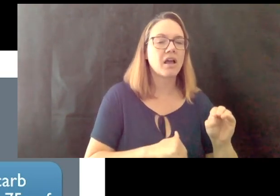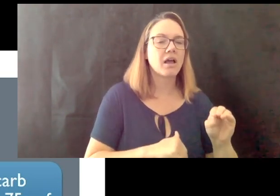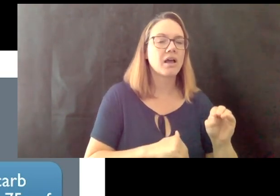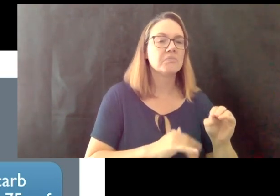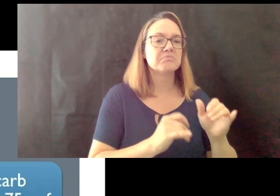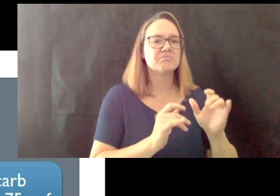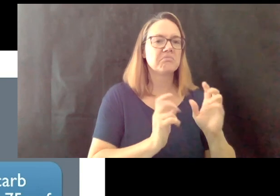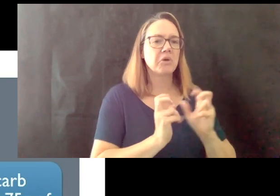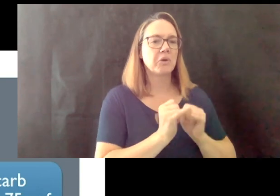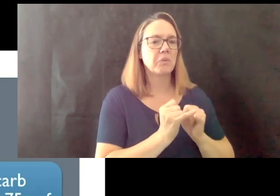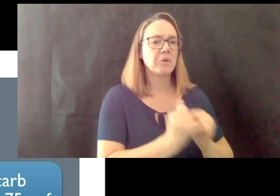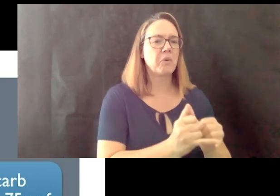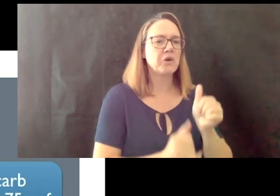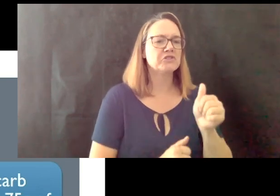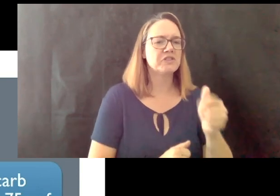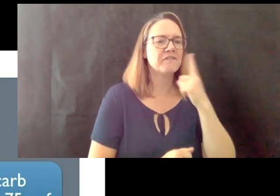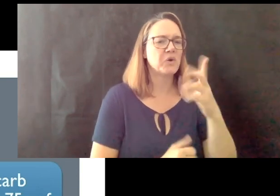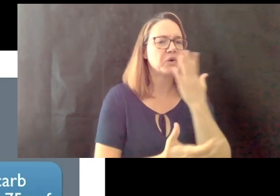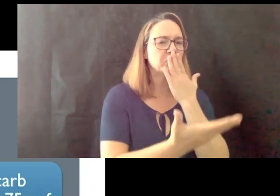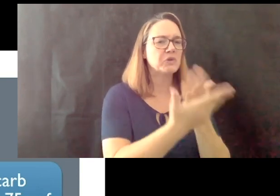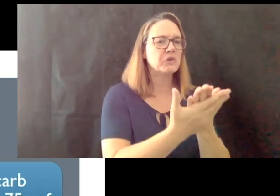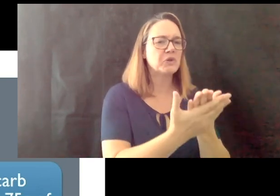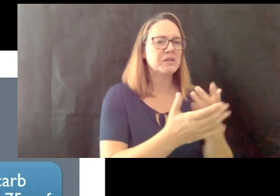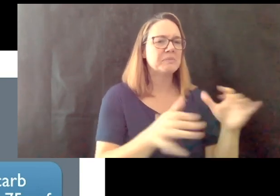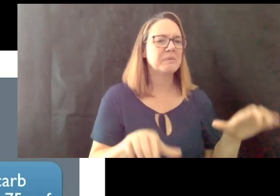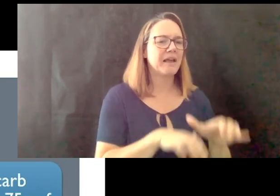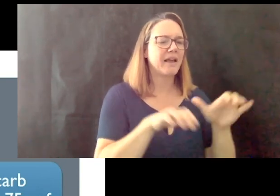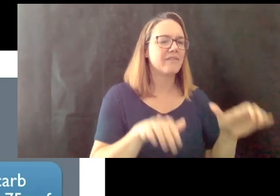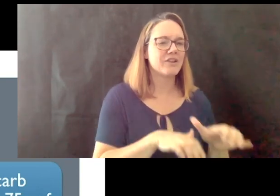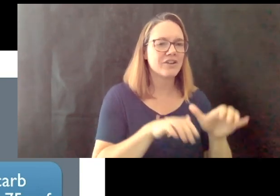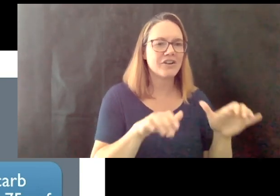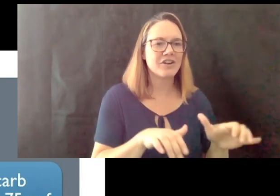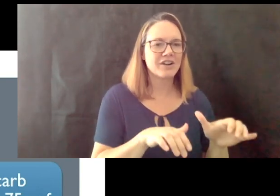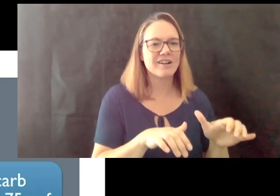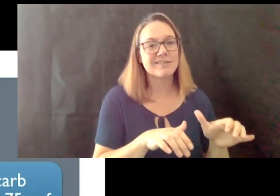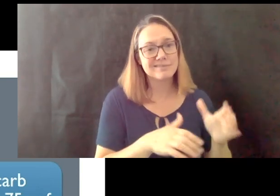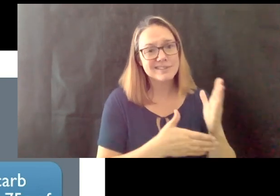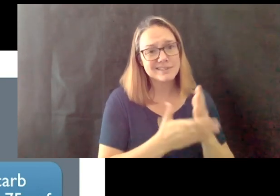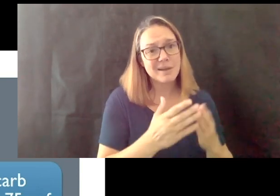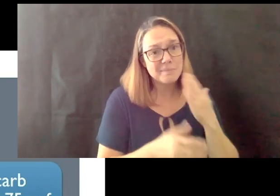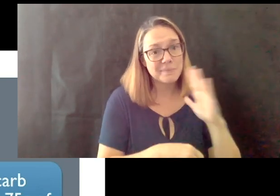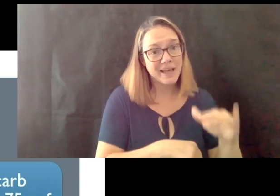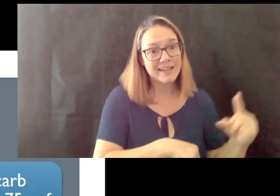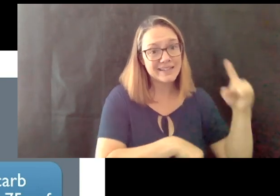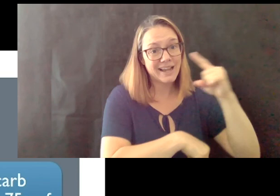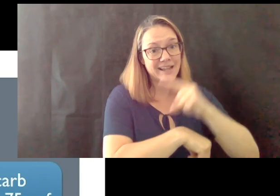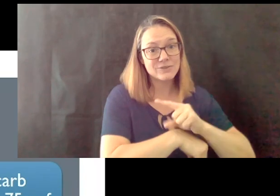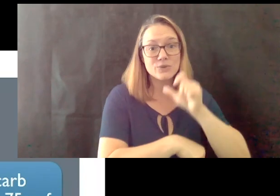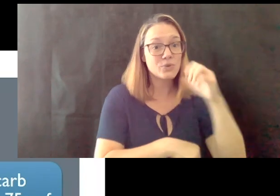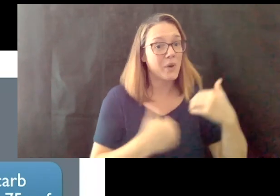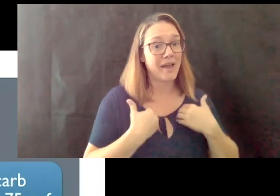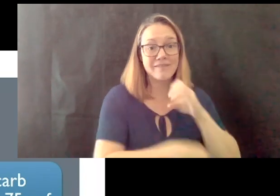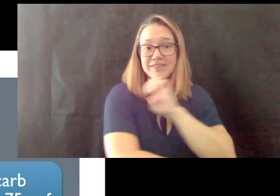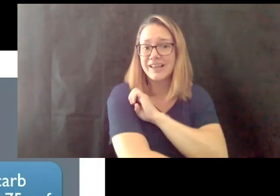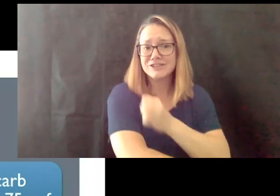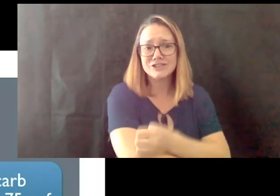we'll chalk it up as reward yourself for good behavior, put some room in there for some bad days, or you just don't have the